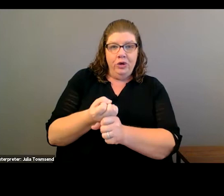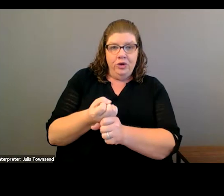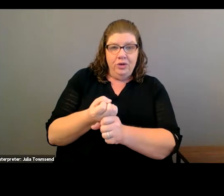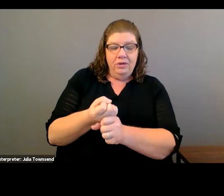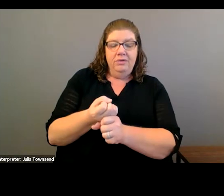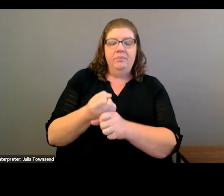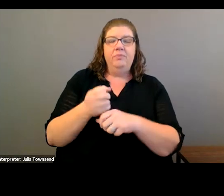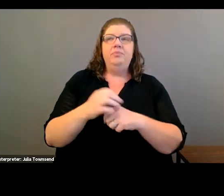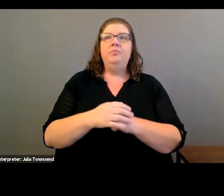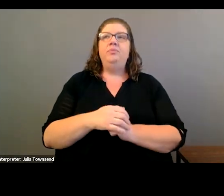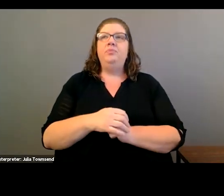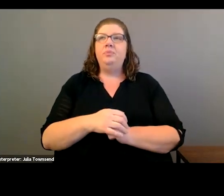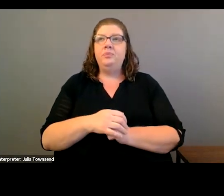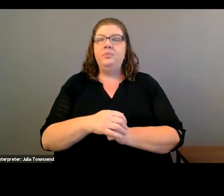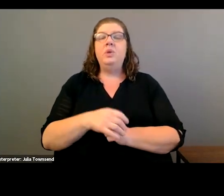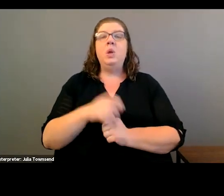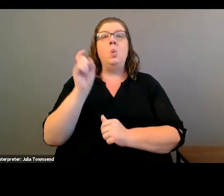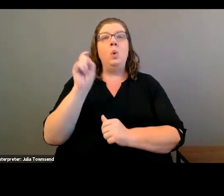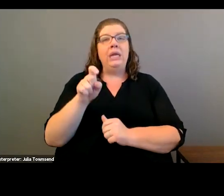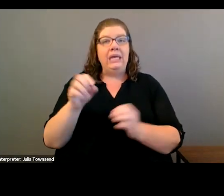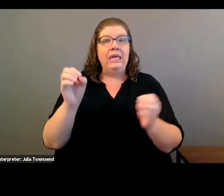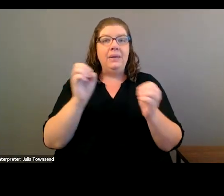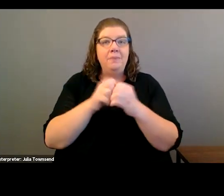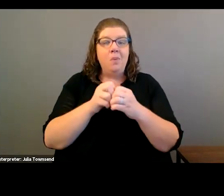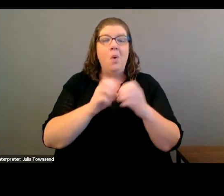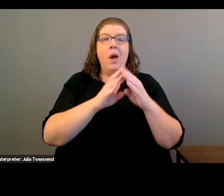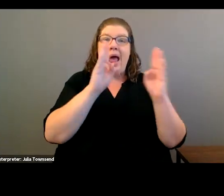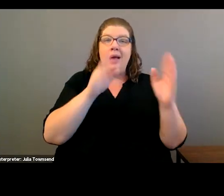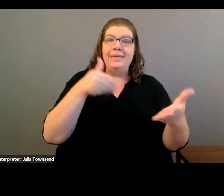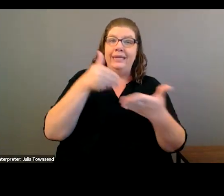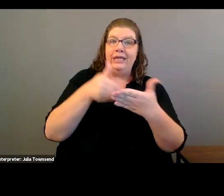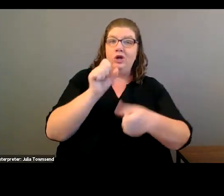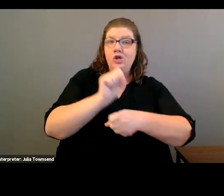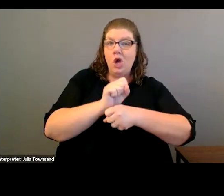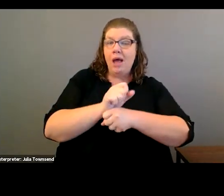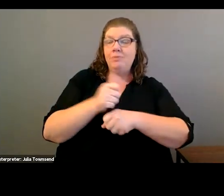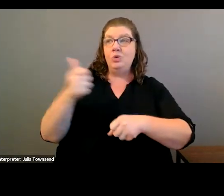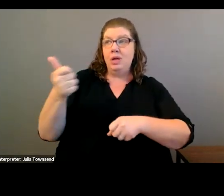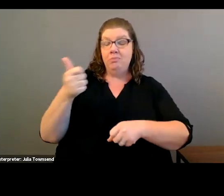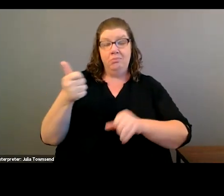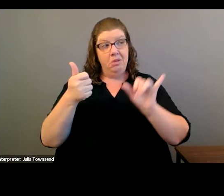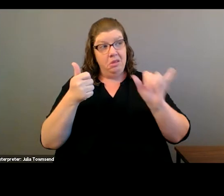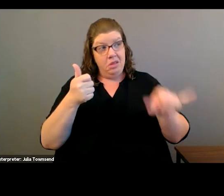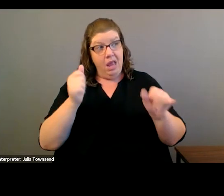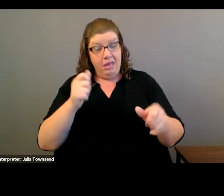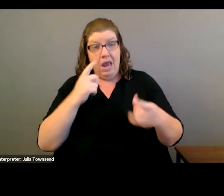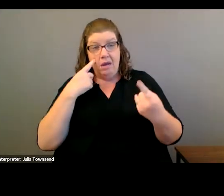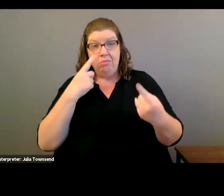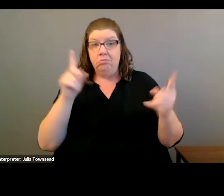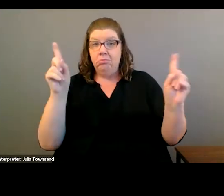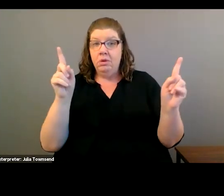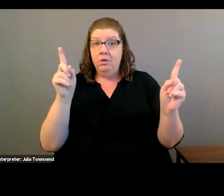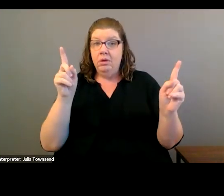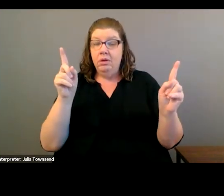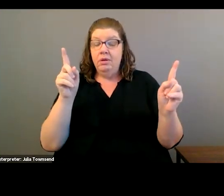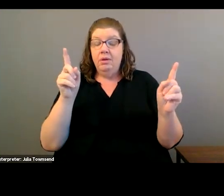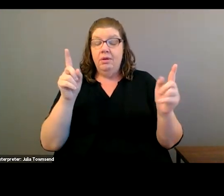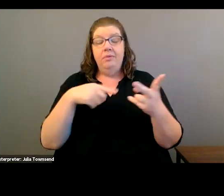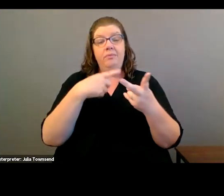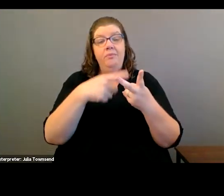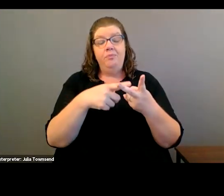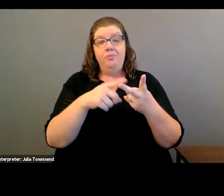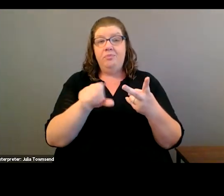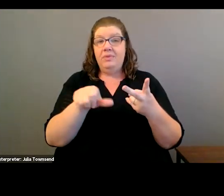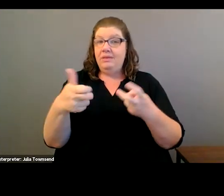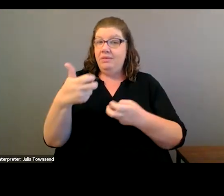Besides needing more units close to jobs and transportation, which this parcel can accommodate, there is the additional problem of